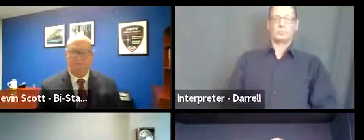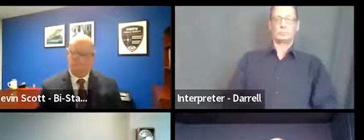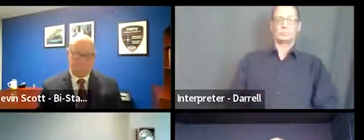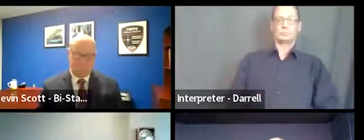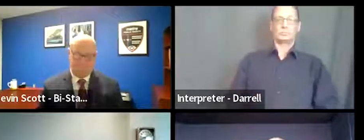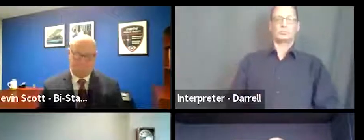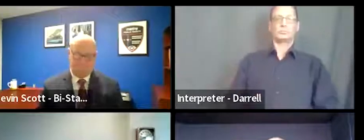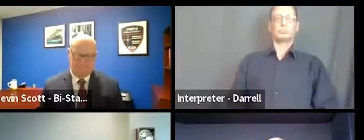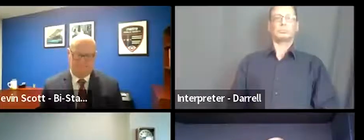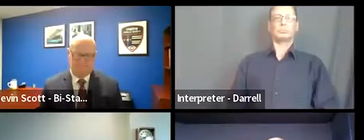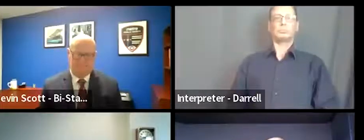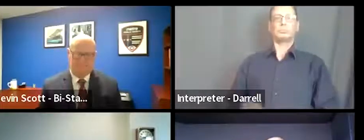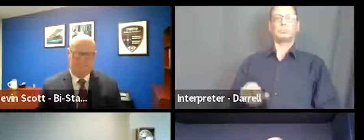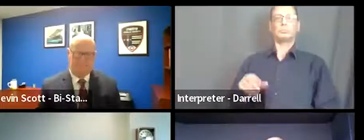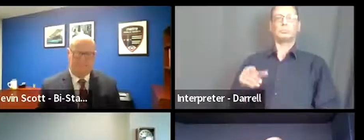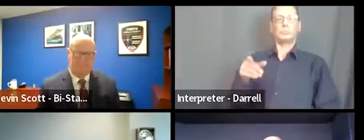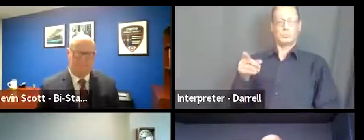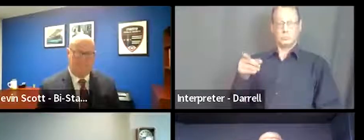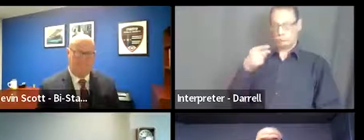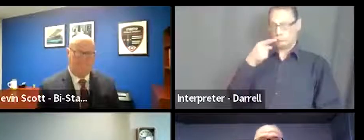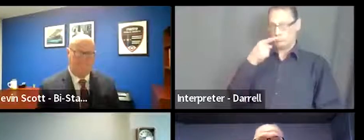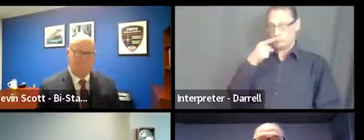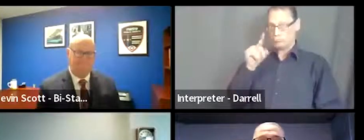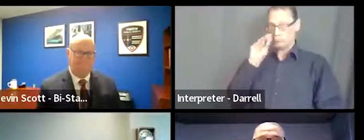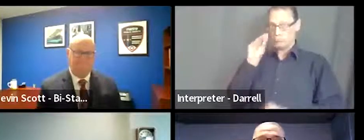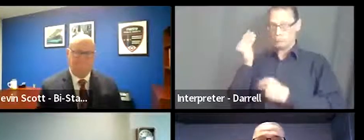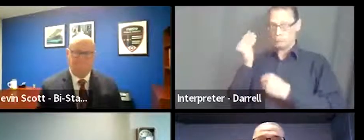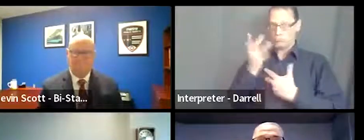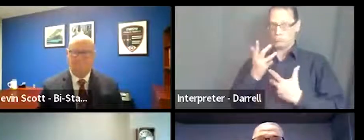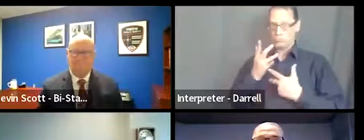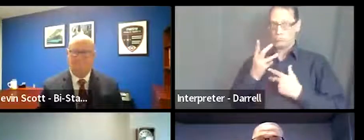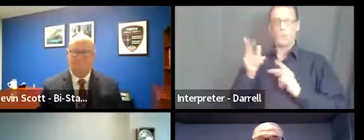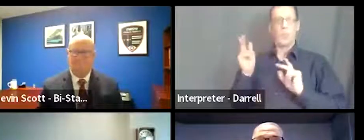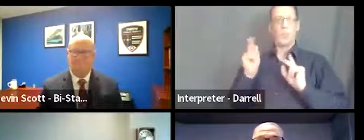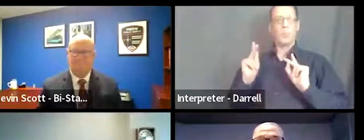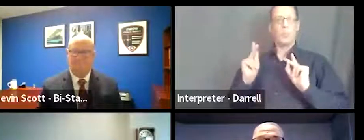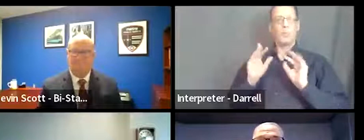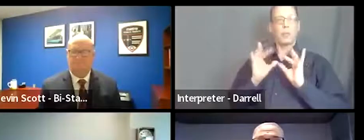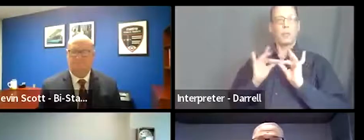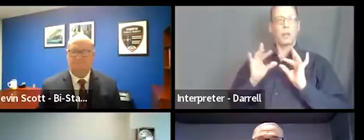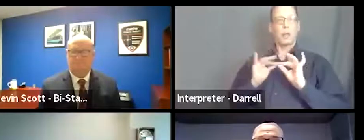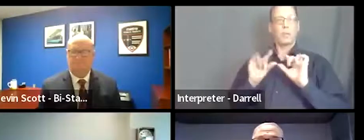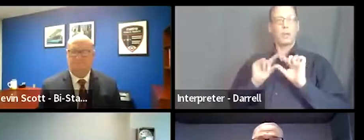Myra, will you let us know if there are any public comment cards submitted?